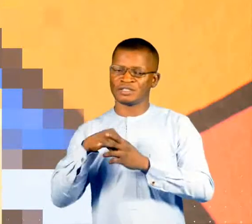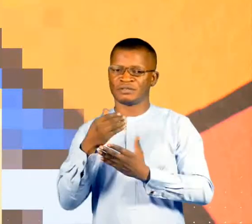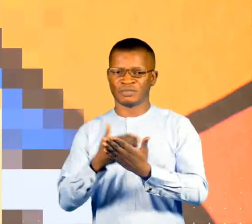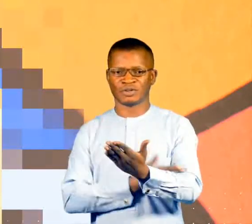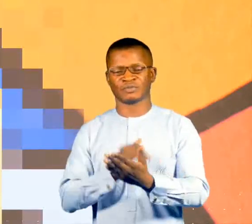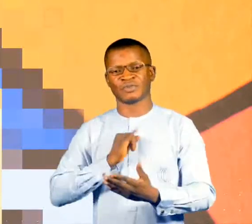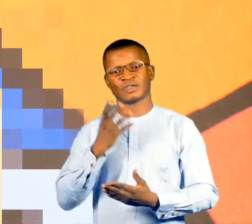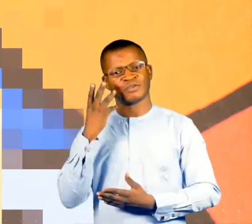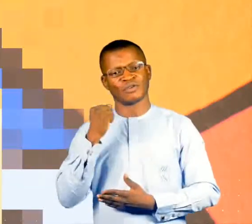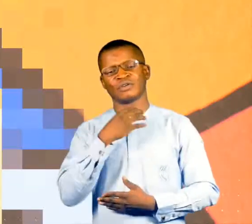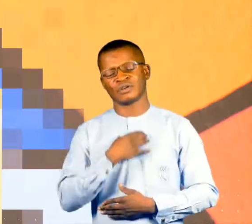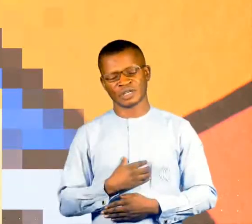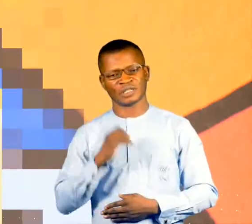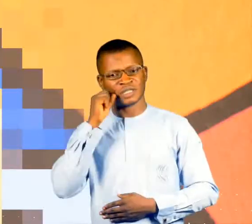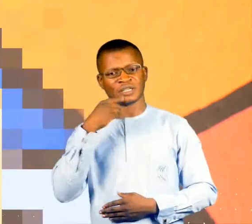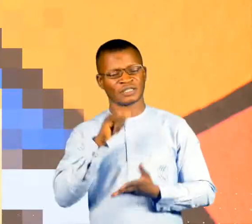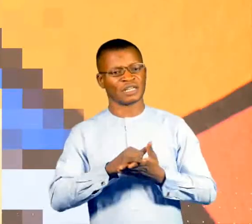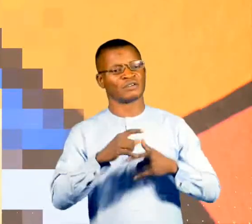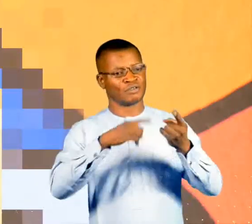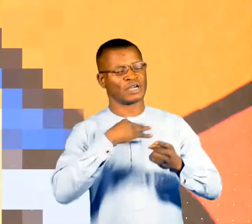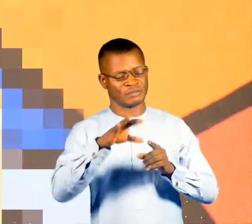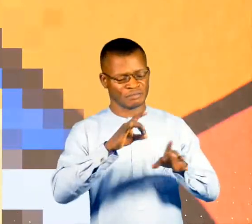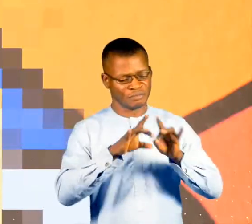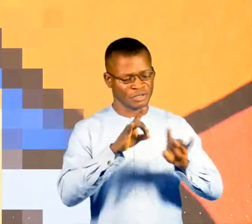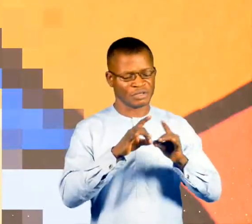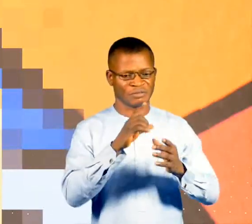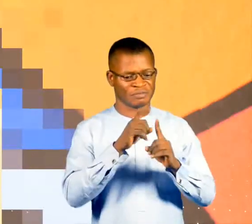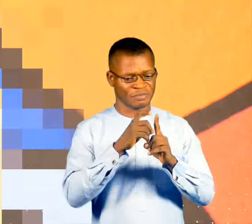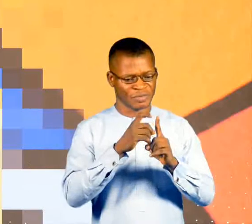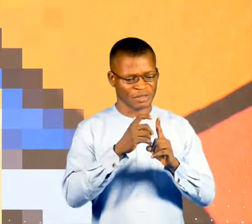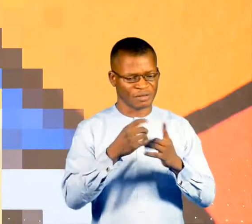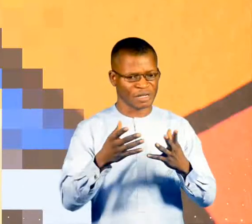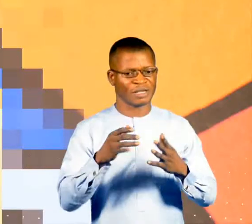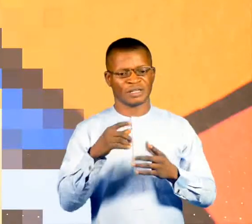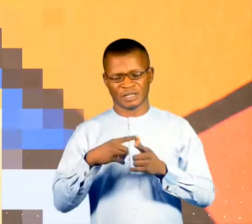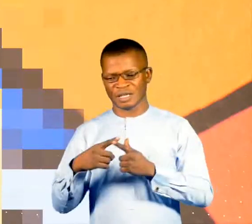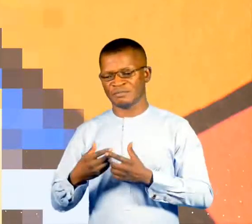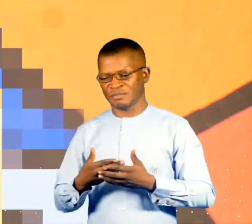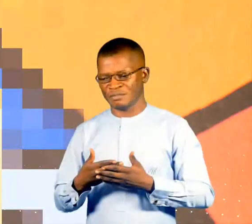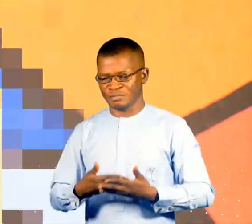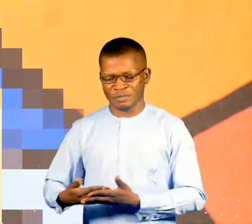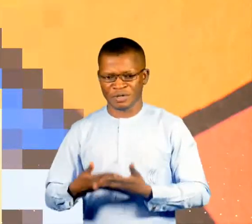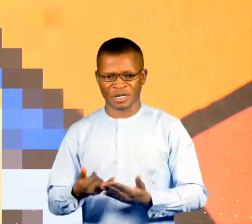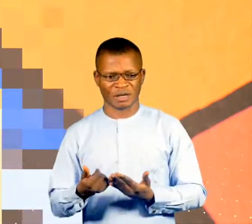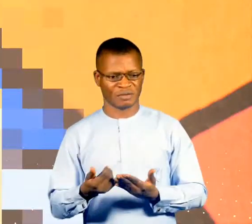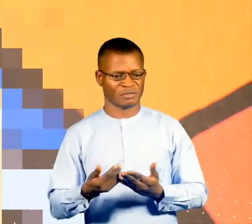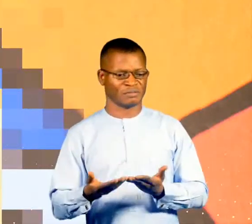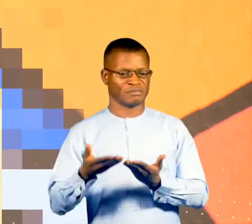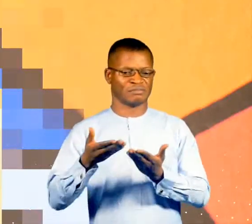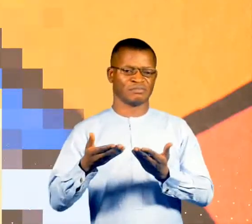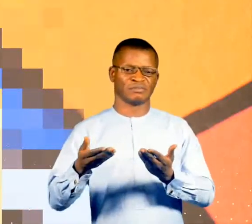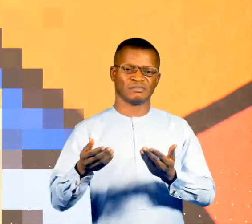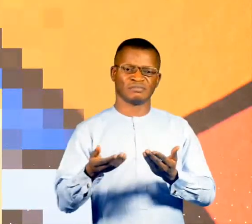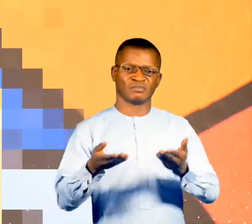church. Dad, I did not eat in the morning. I was hungry. So she now said I should go and select rice. So I was selecting the rice. Then